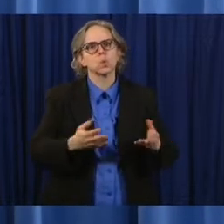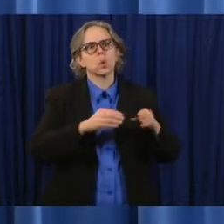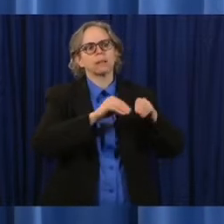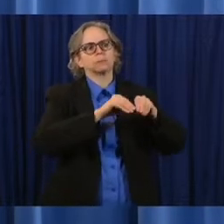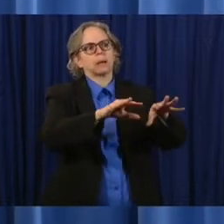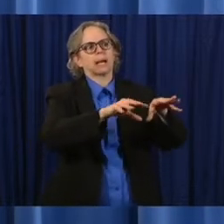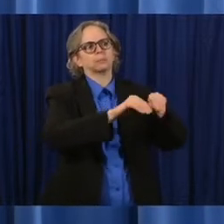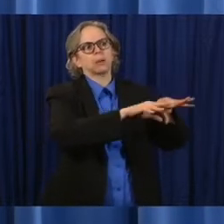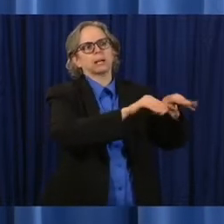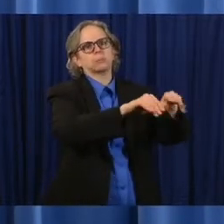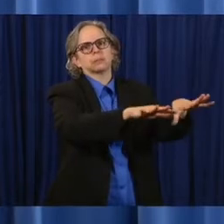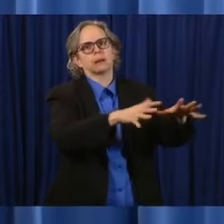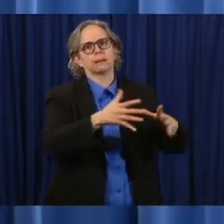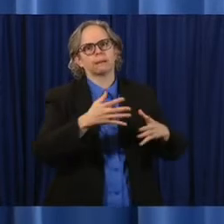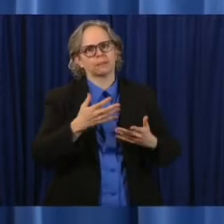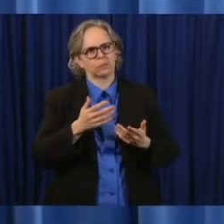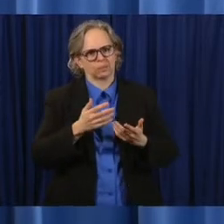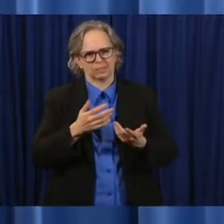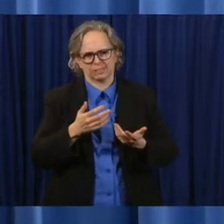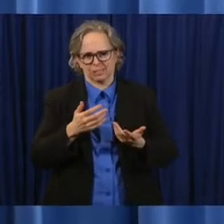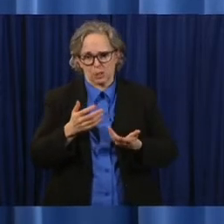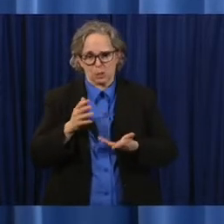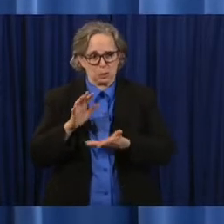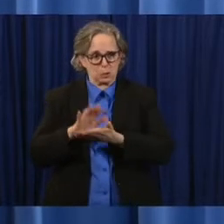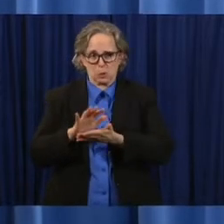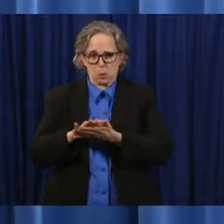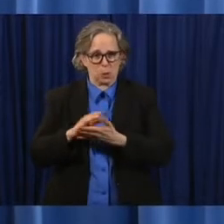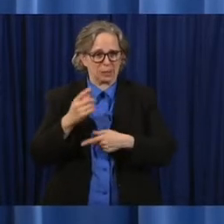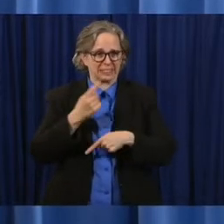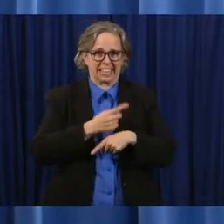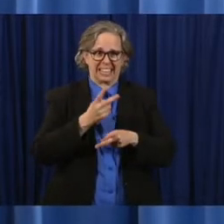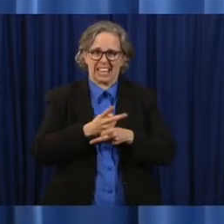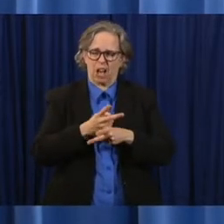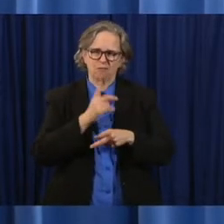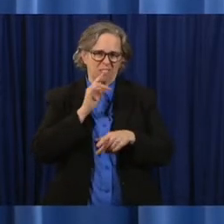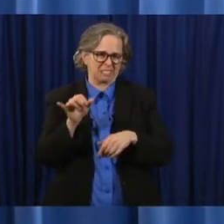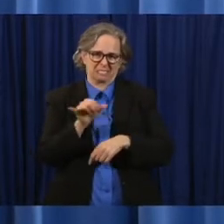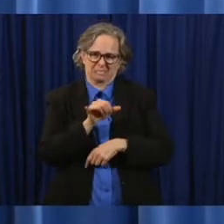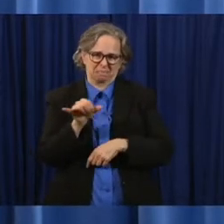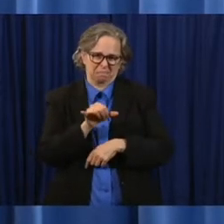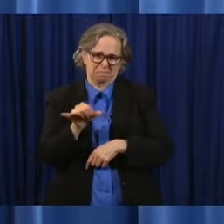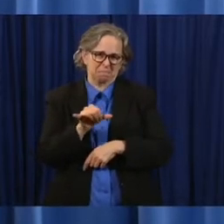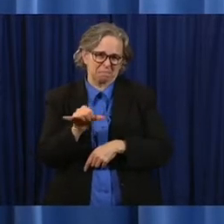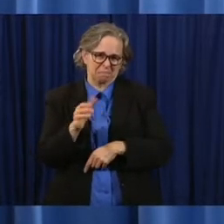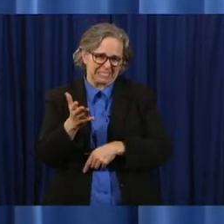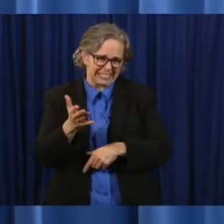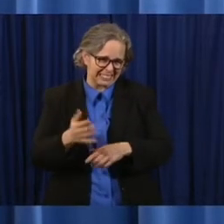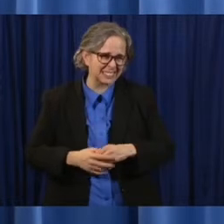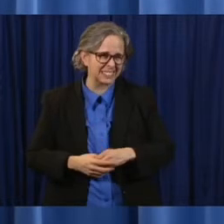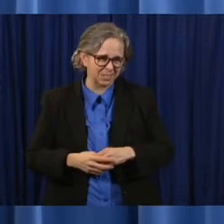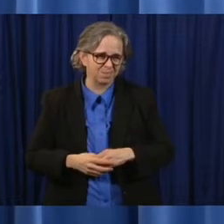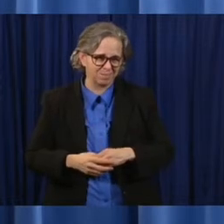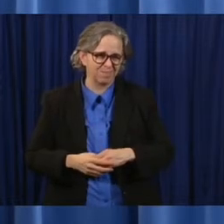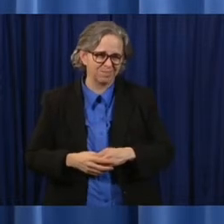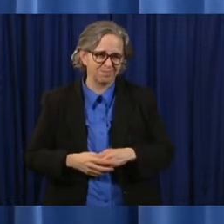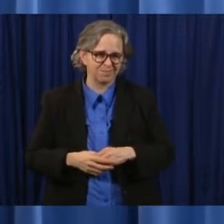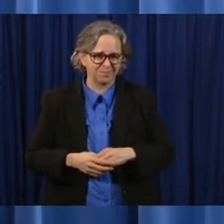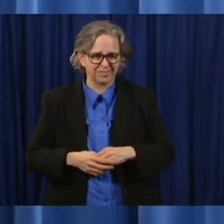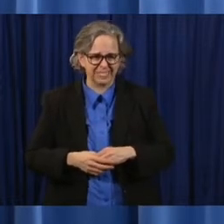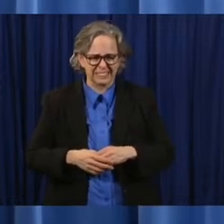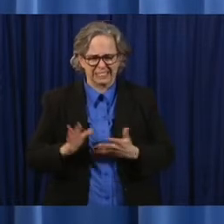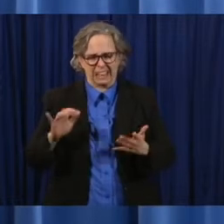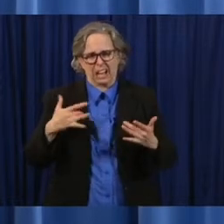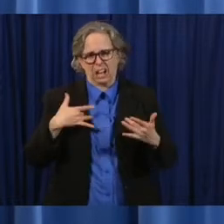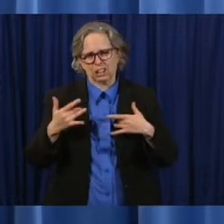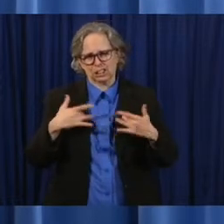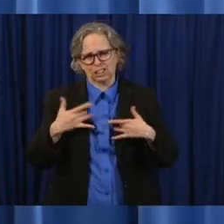in daycare just as much as it is in grade school or high school. And you know, in daycare,